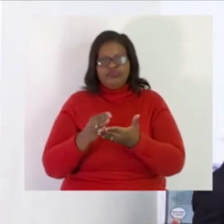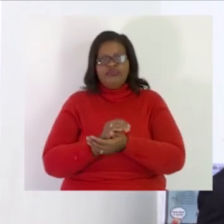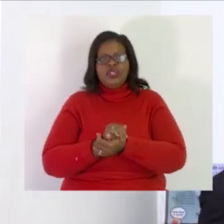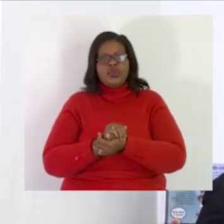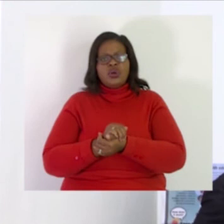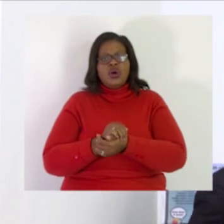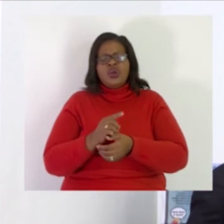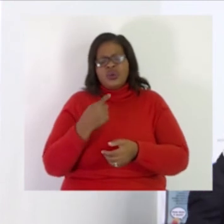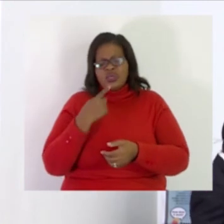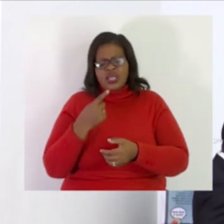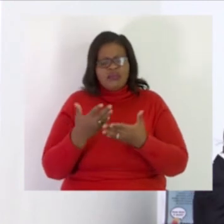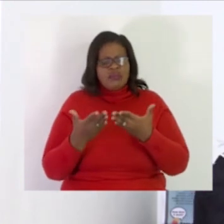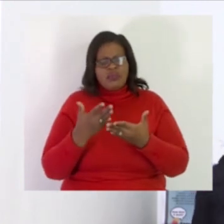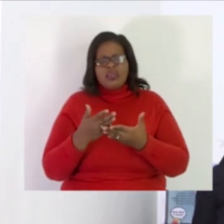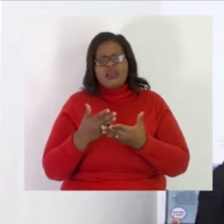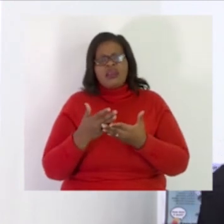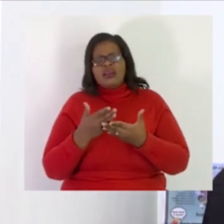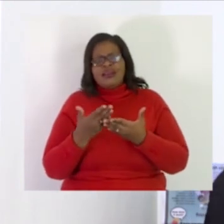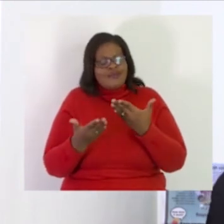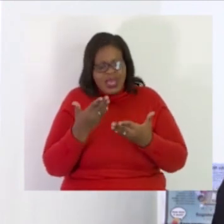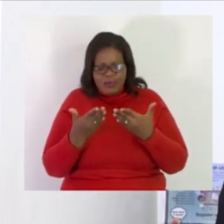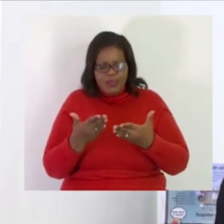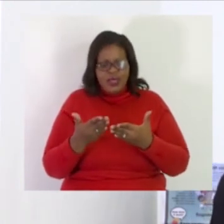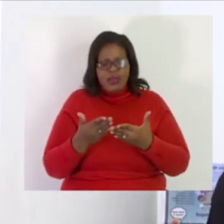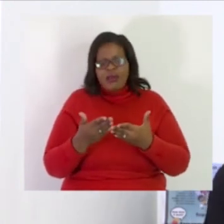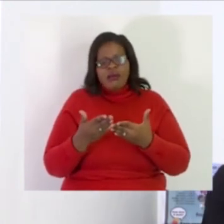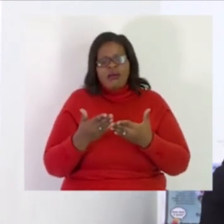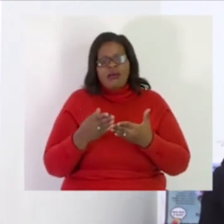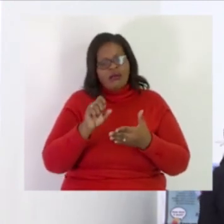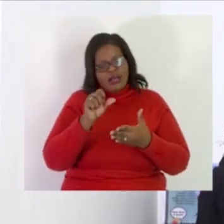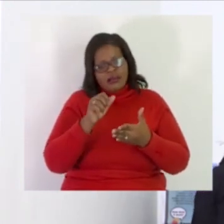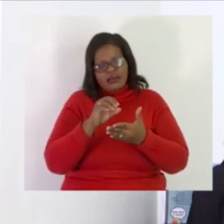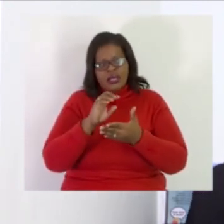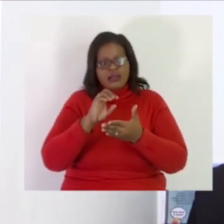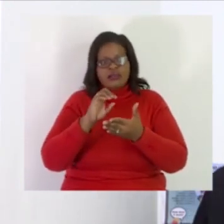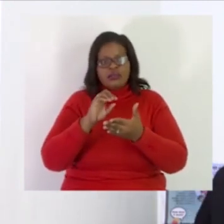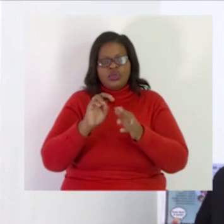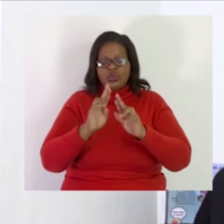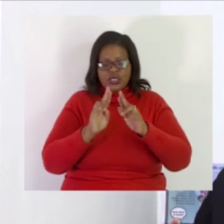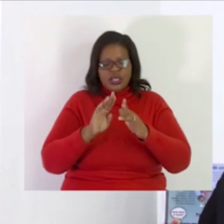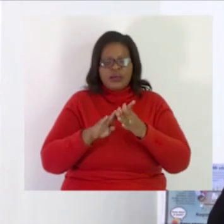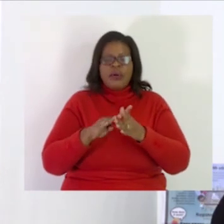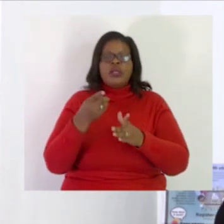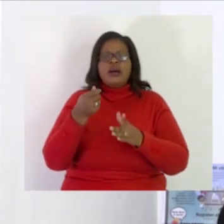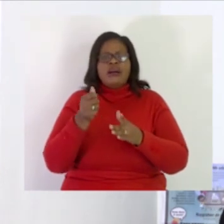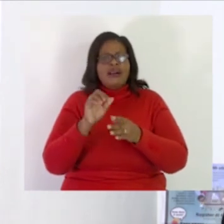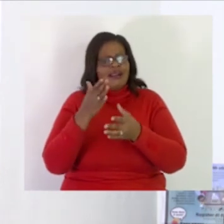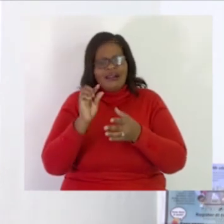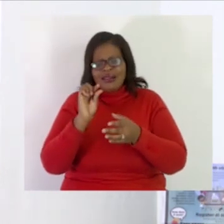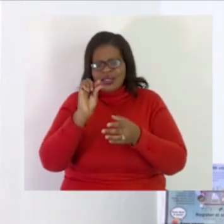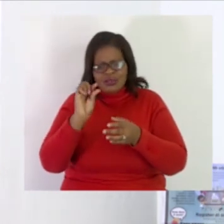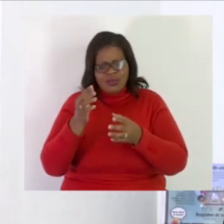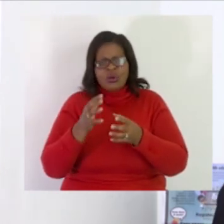bread will be less than that. So it's not the actual price that you are going to pay there. So this is just